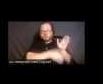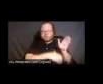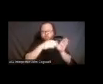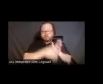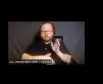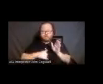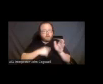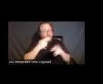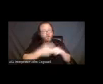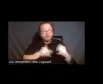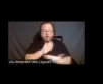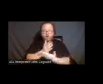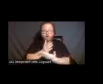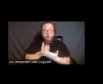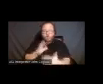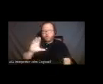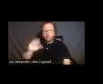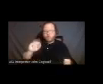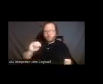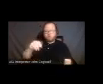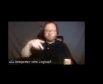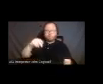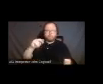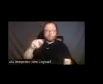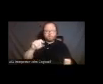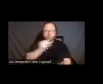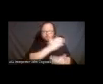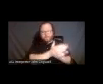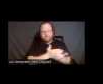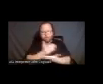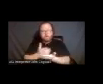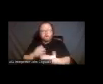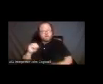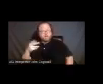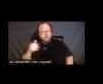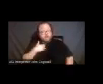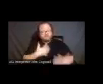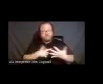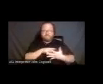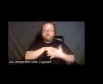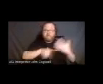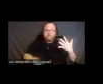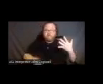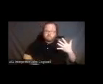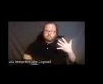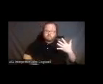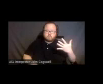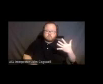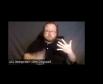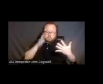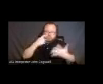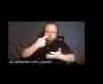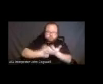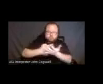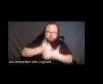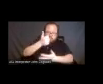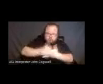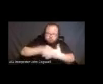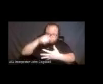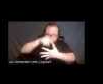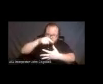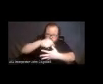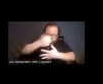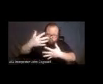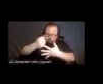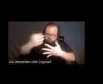those chapters components. MISA has 5 components, and we're going to go over each one of those components briefly